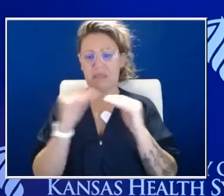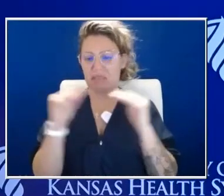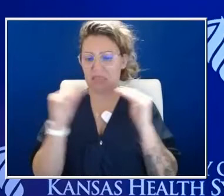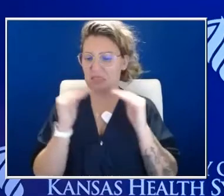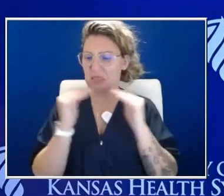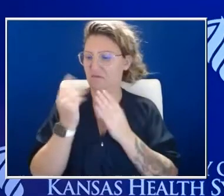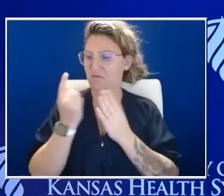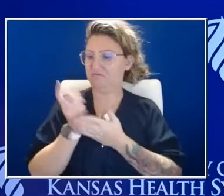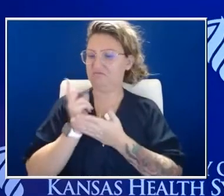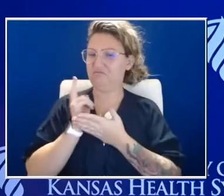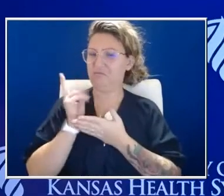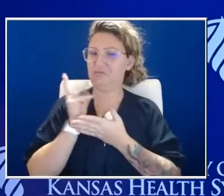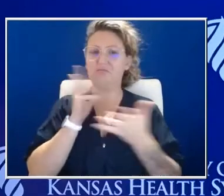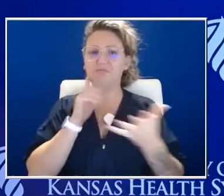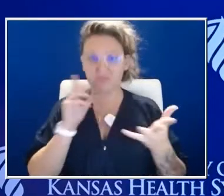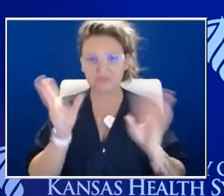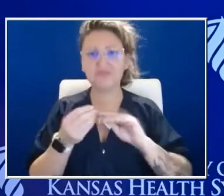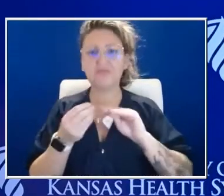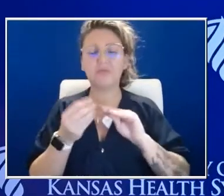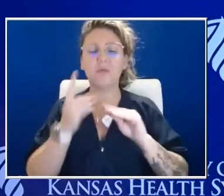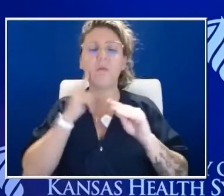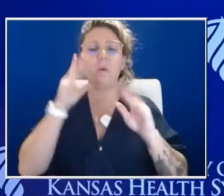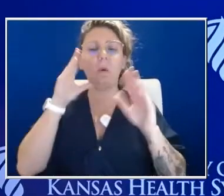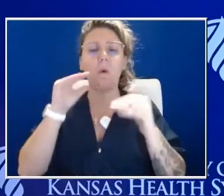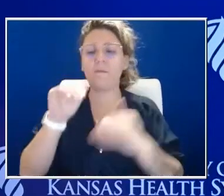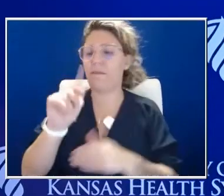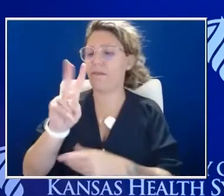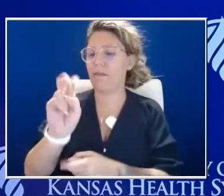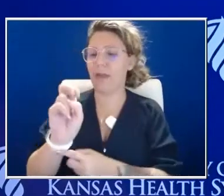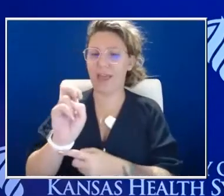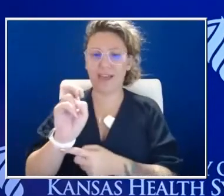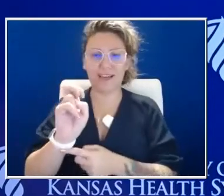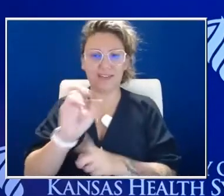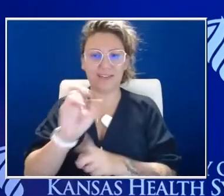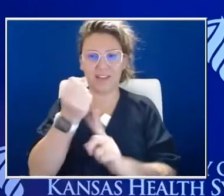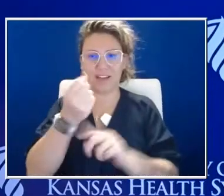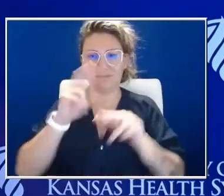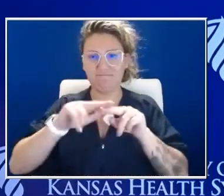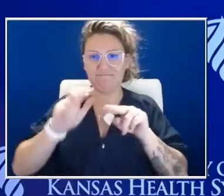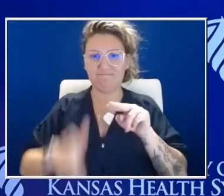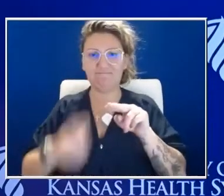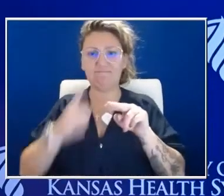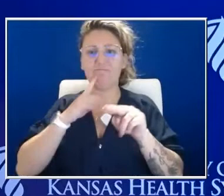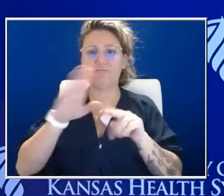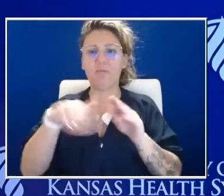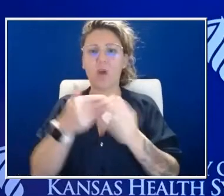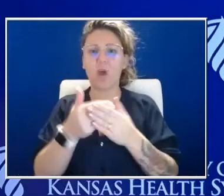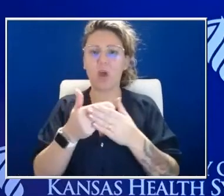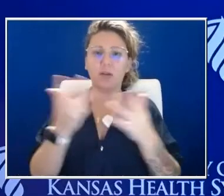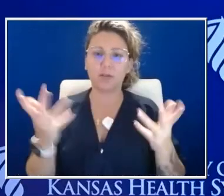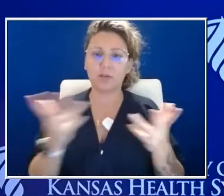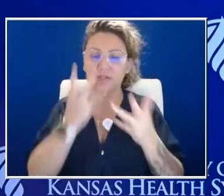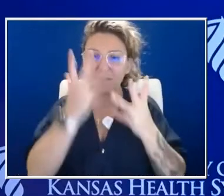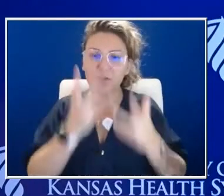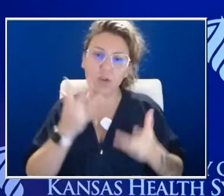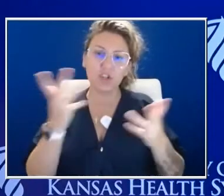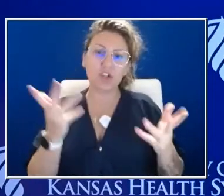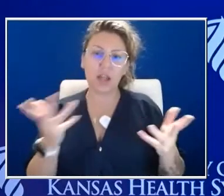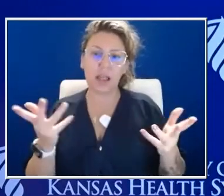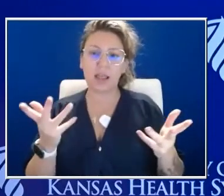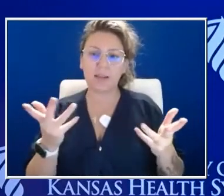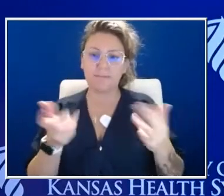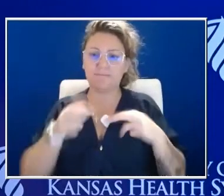hopefully we can get our active cases going down. This is all in the face also, though, unfortunately, of